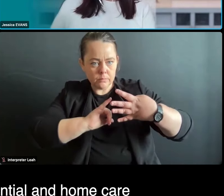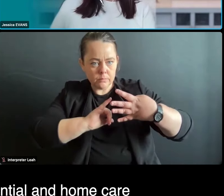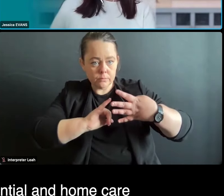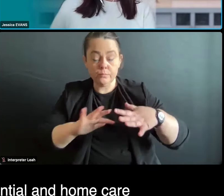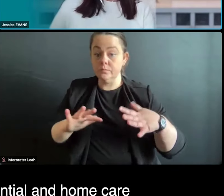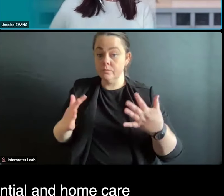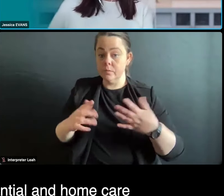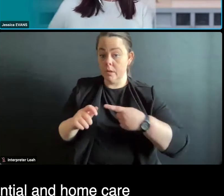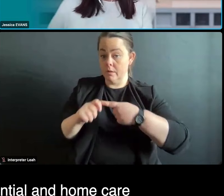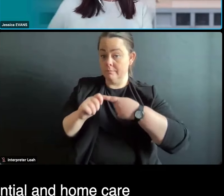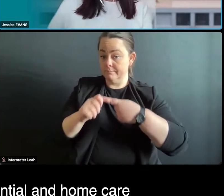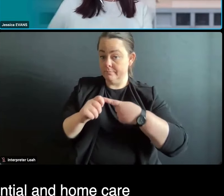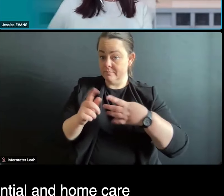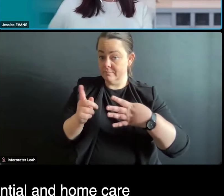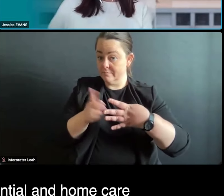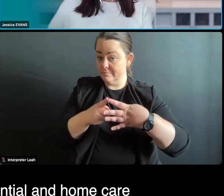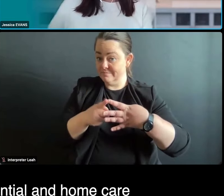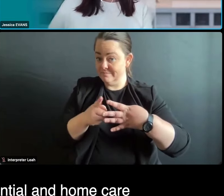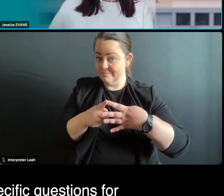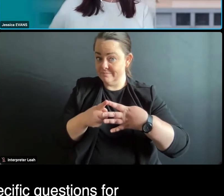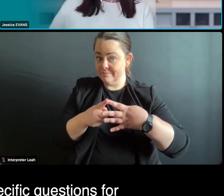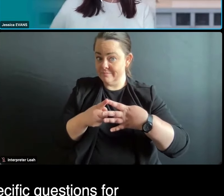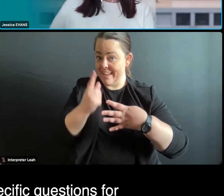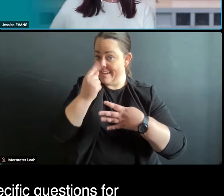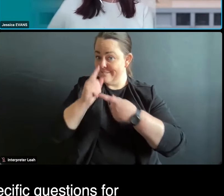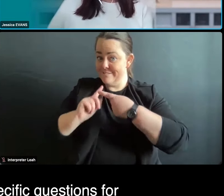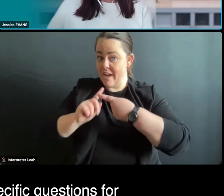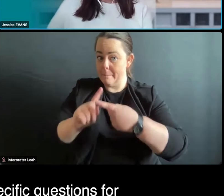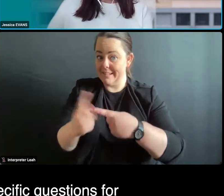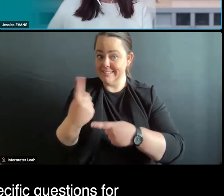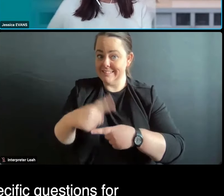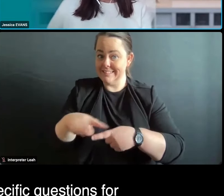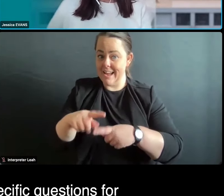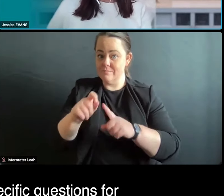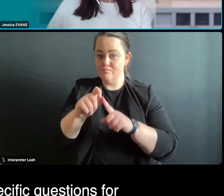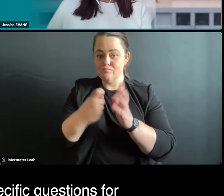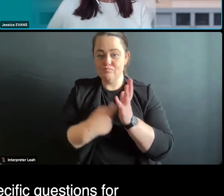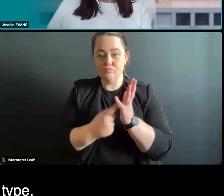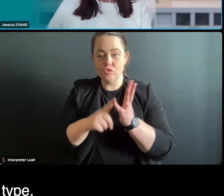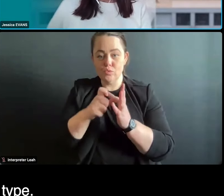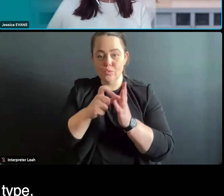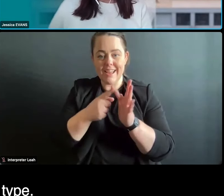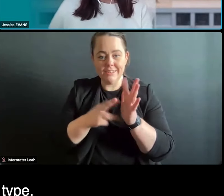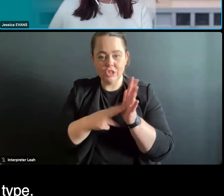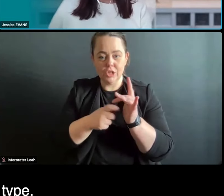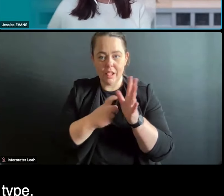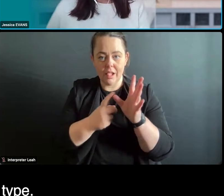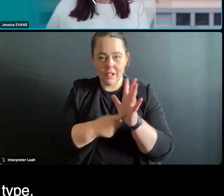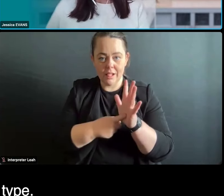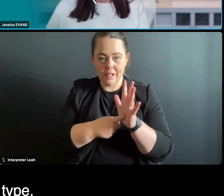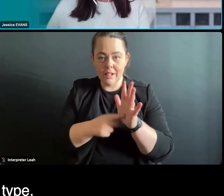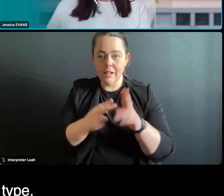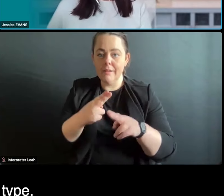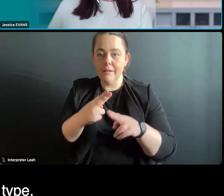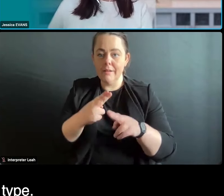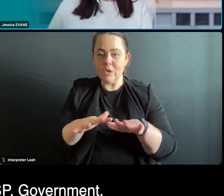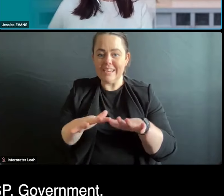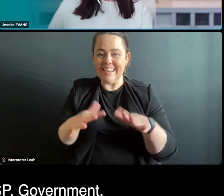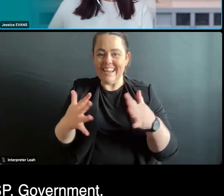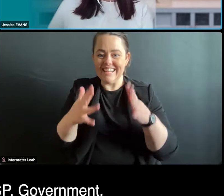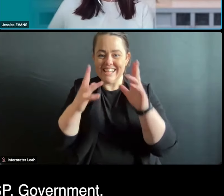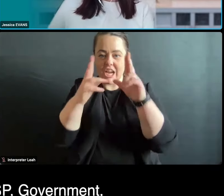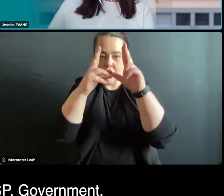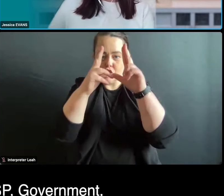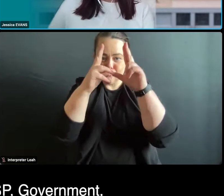questions will apply to residential and home care providers, and there are specific questions for each provider type. This